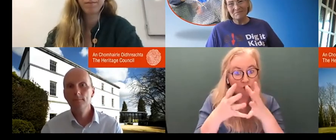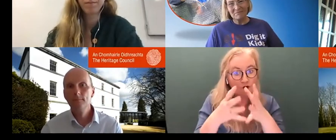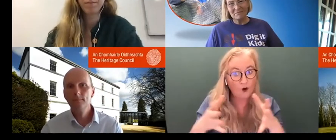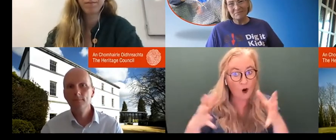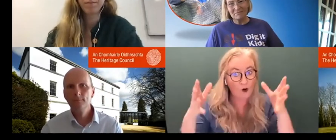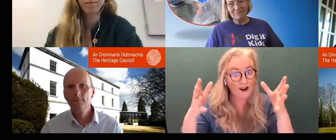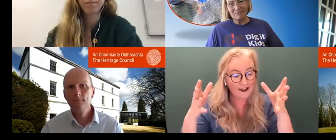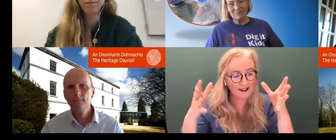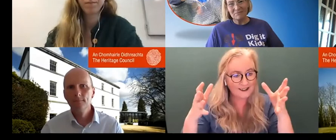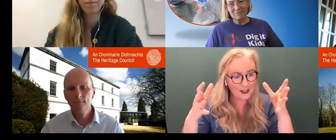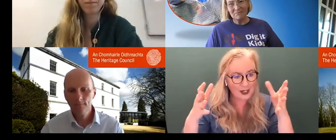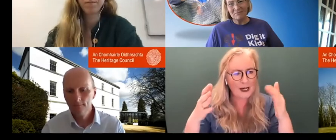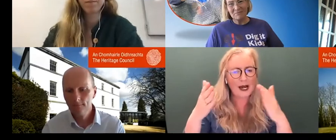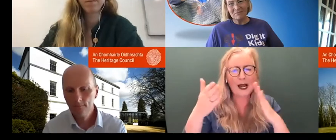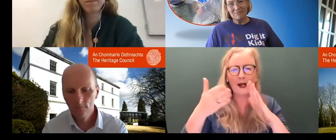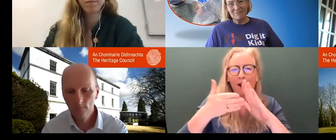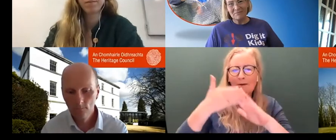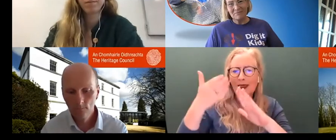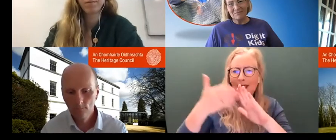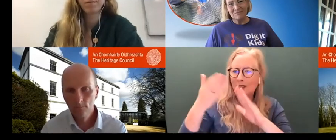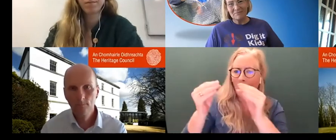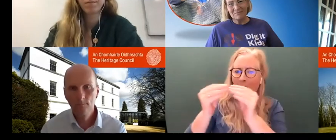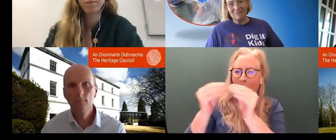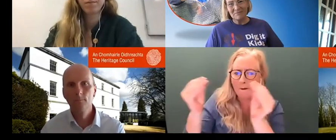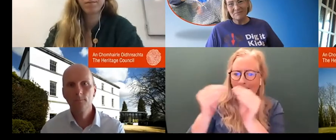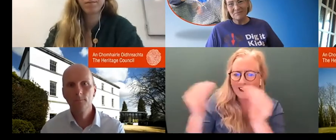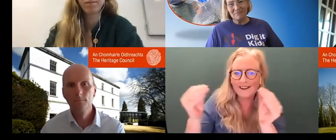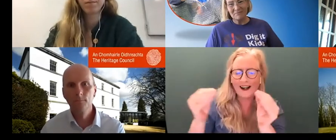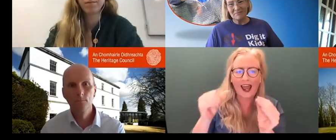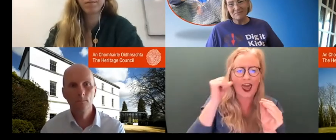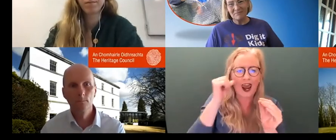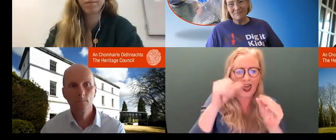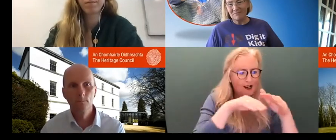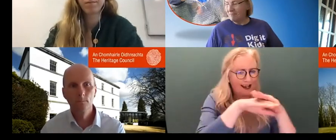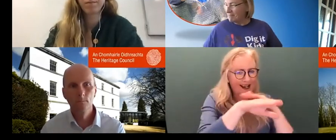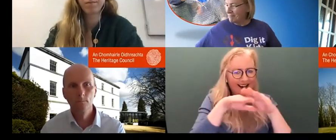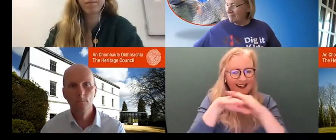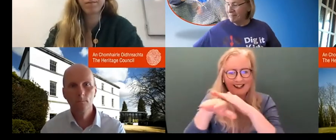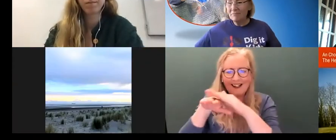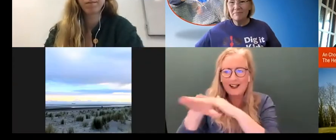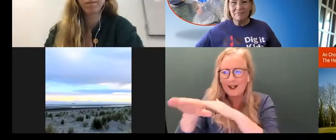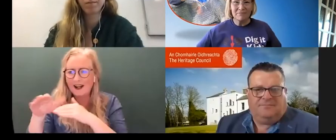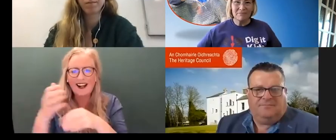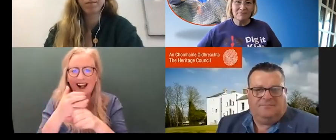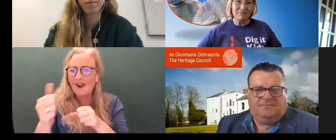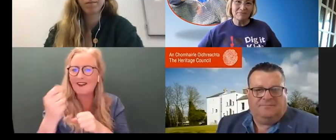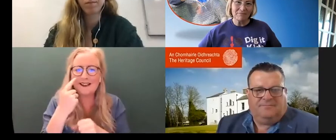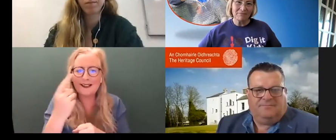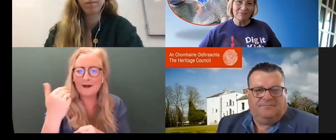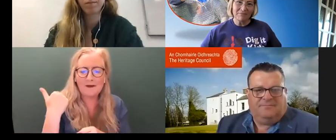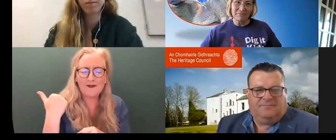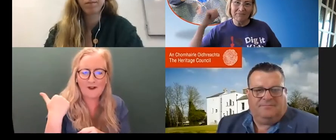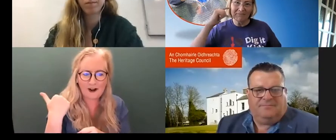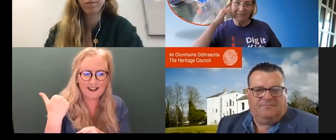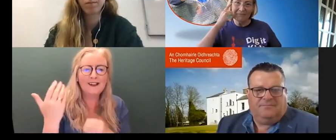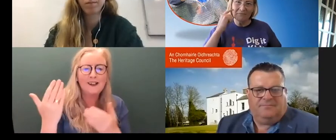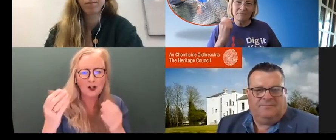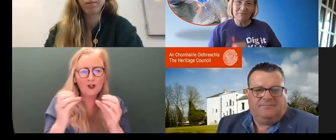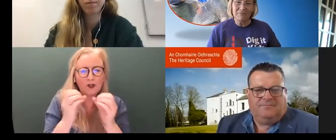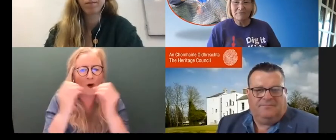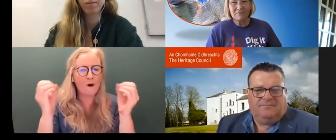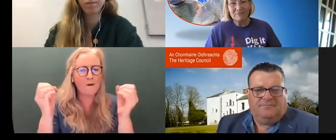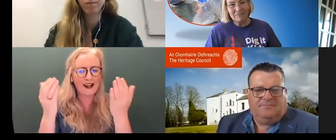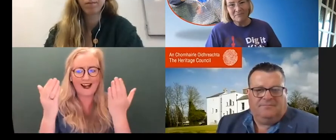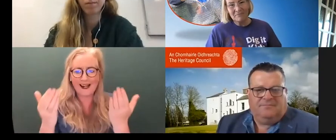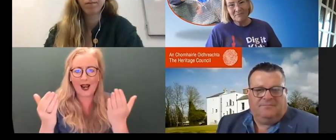sort of buildings being open and people being allowed into places and spaces that they've never seen before. And for it to open up now